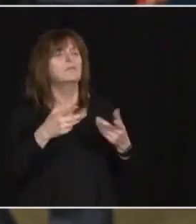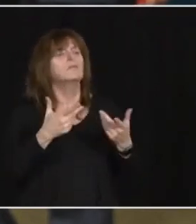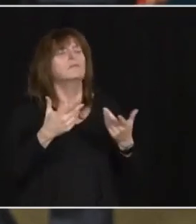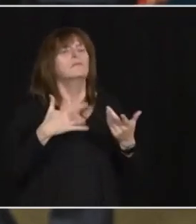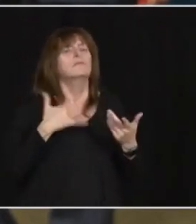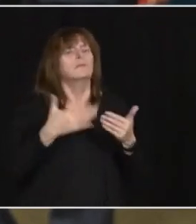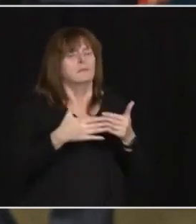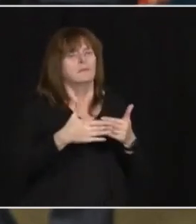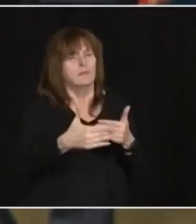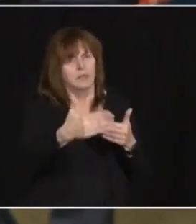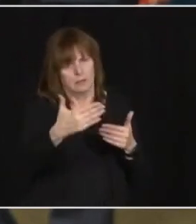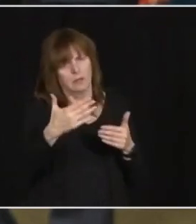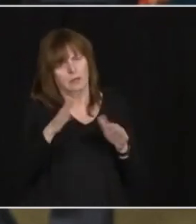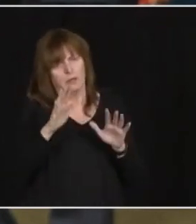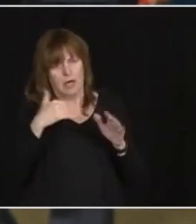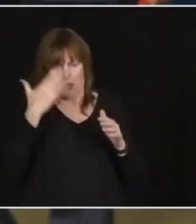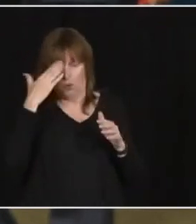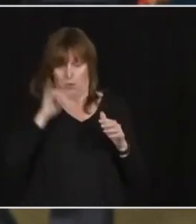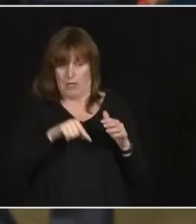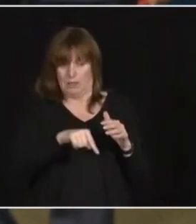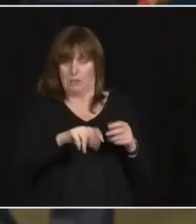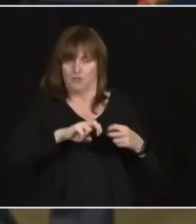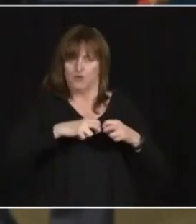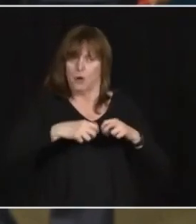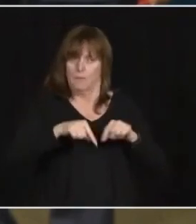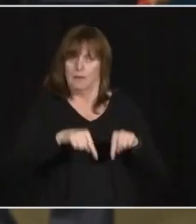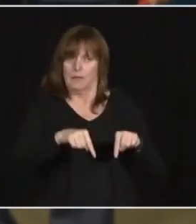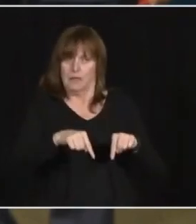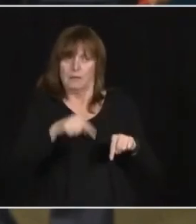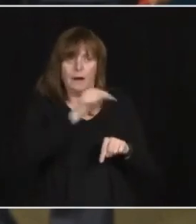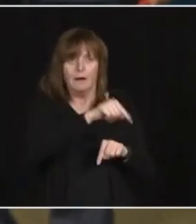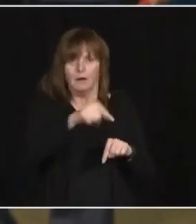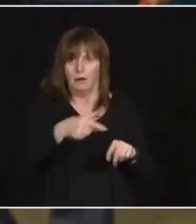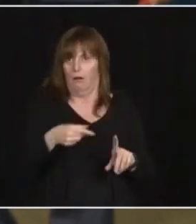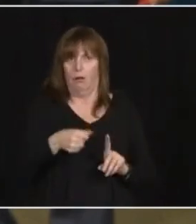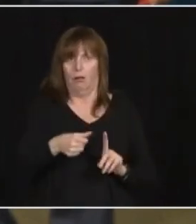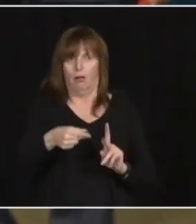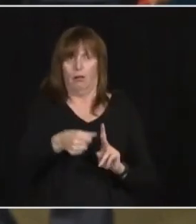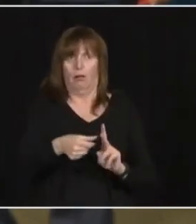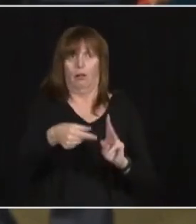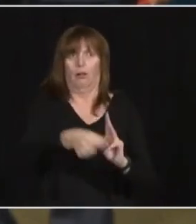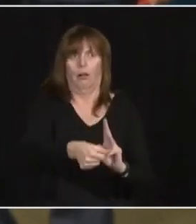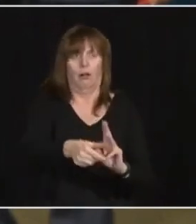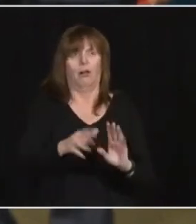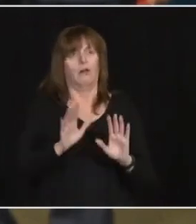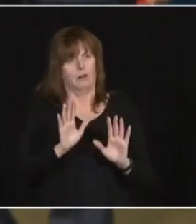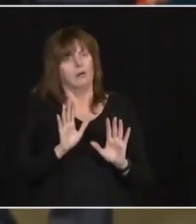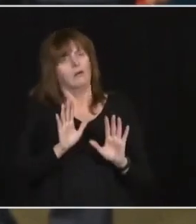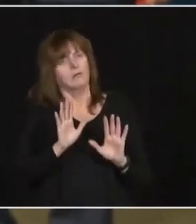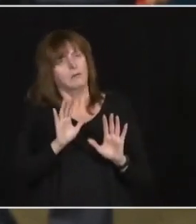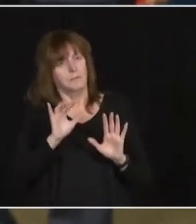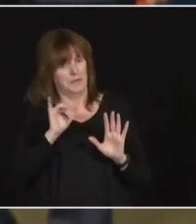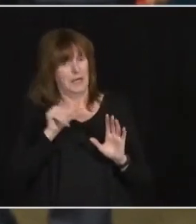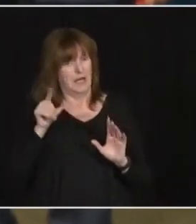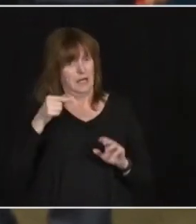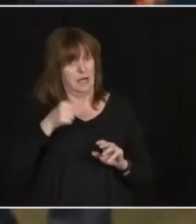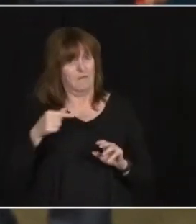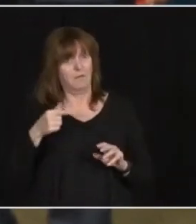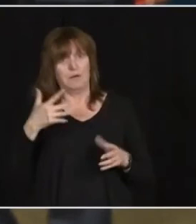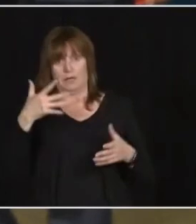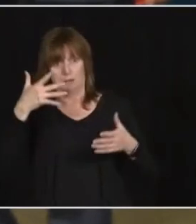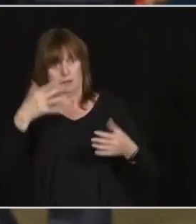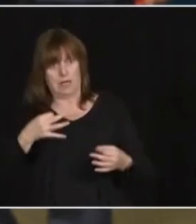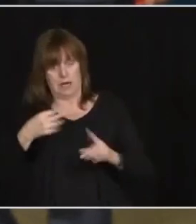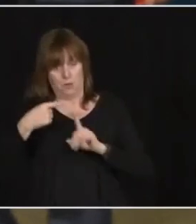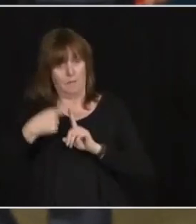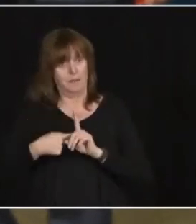is a difficulty for a number of people, and it's something that this is a decision that government made to protect the supply of medication, to